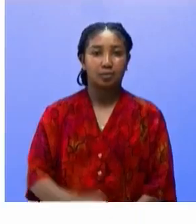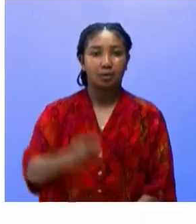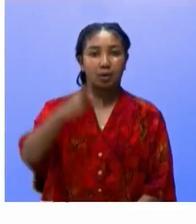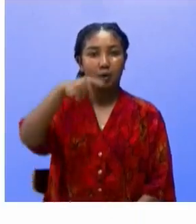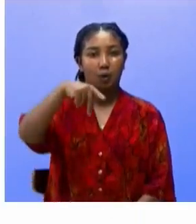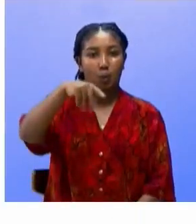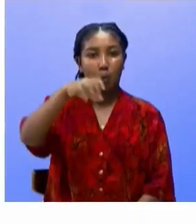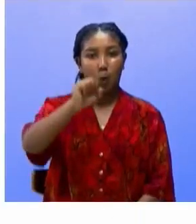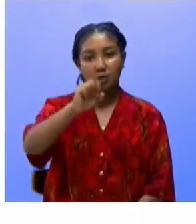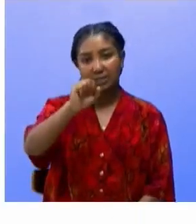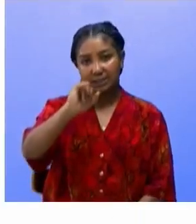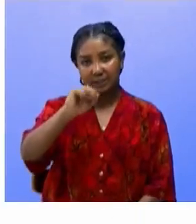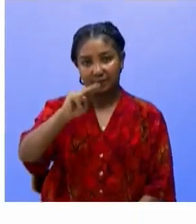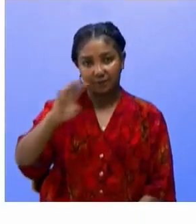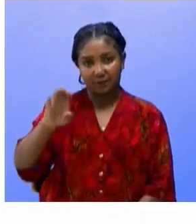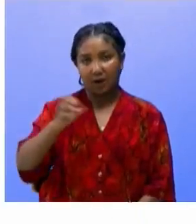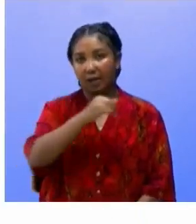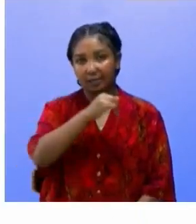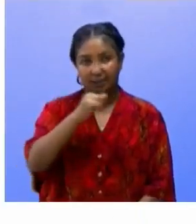Possessive adjectives.